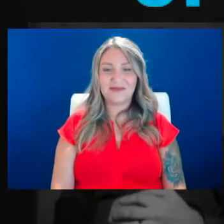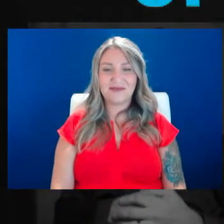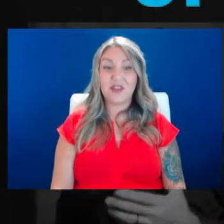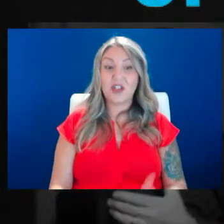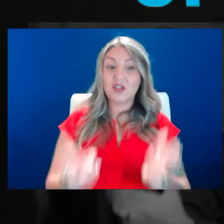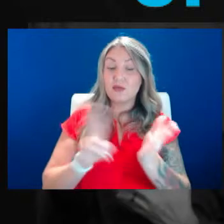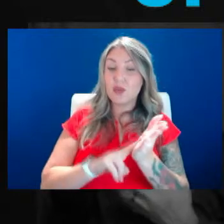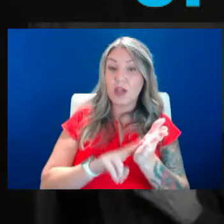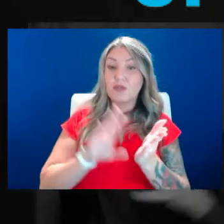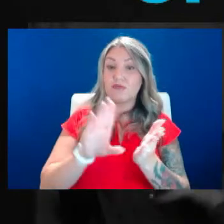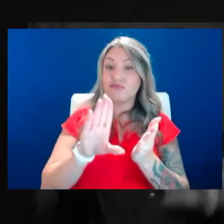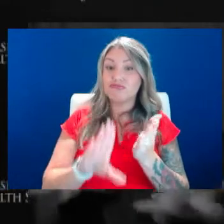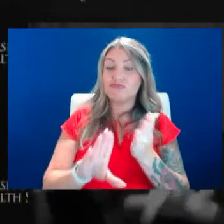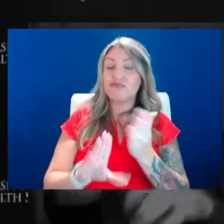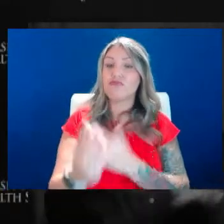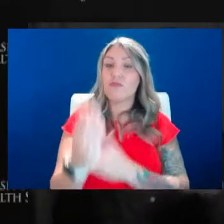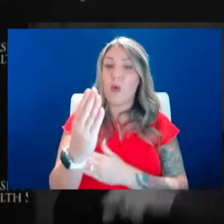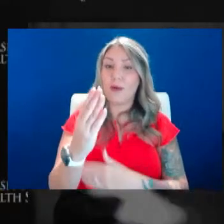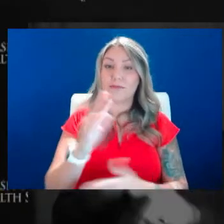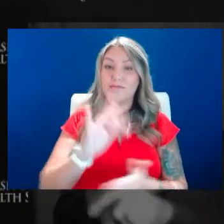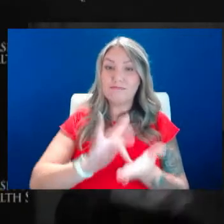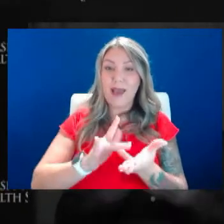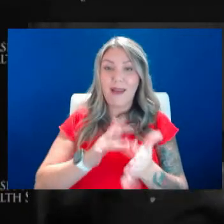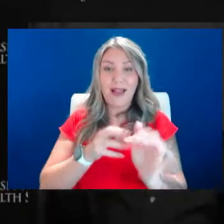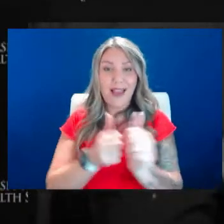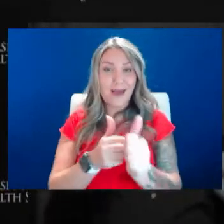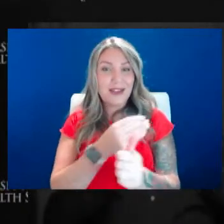Subscribe to our Morning Medical Update and Open